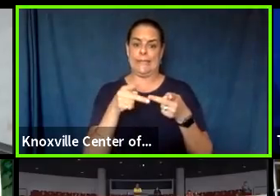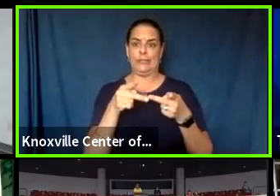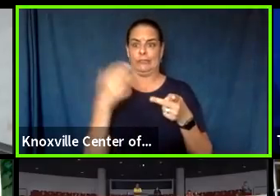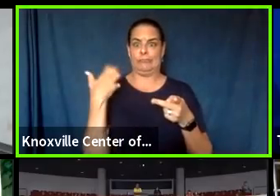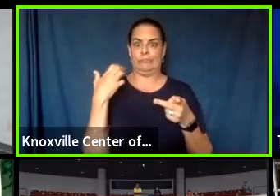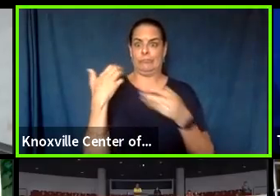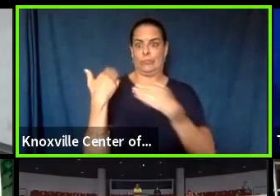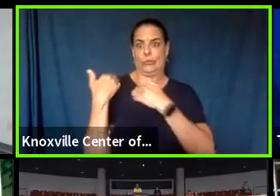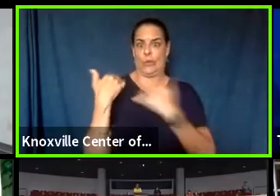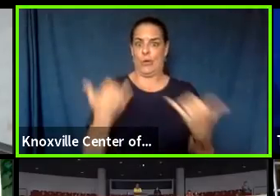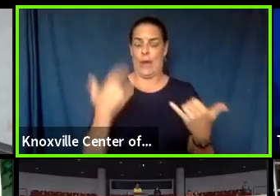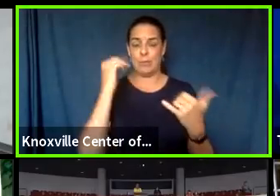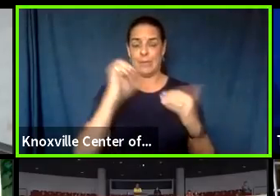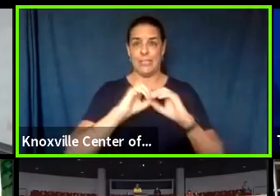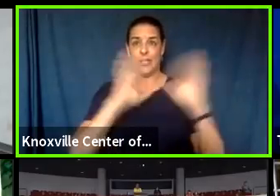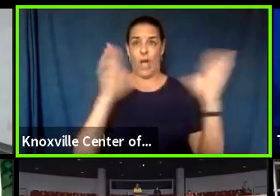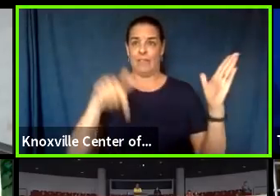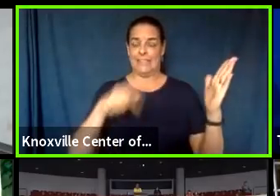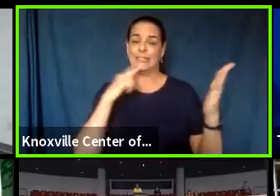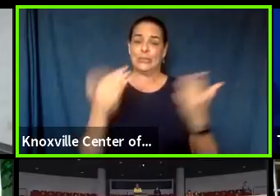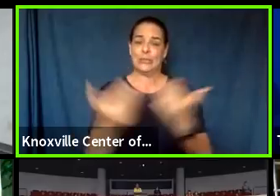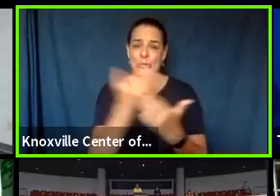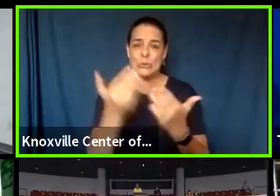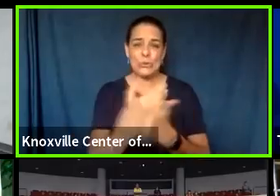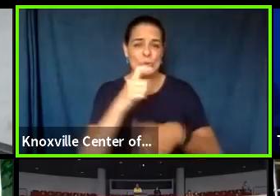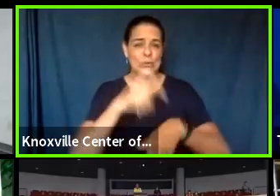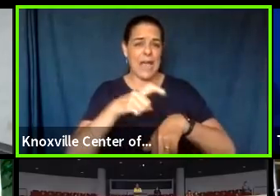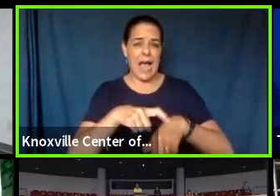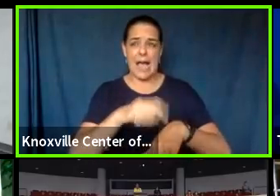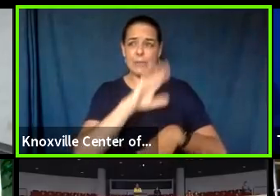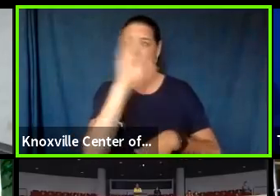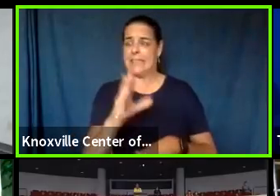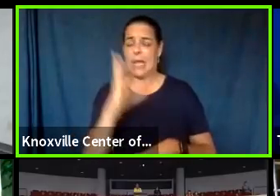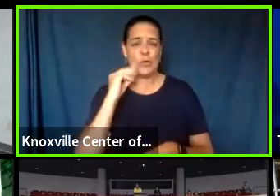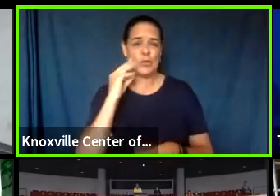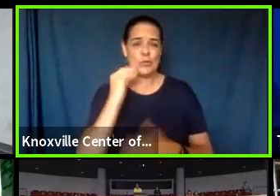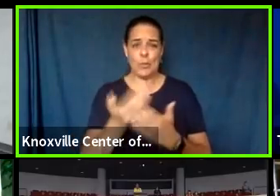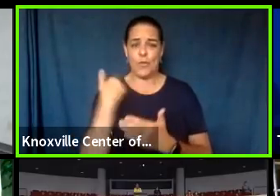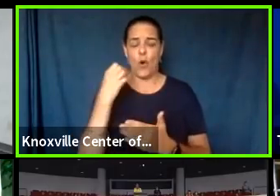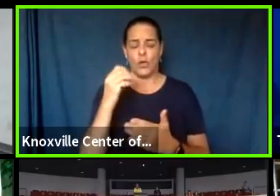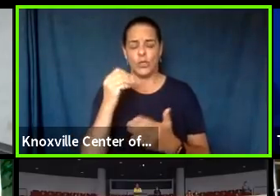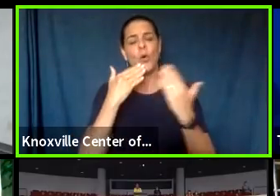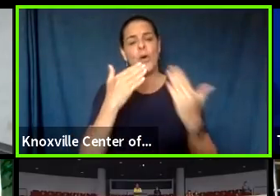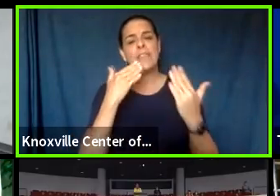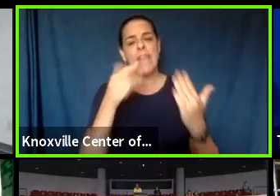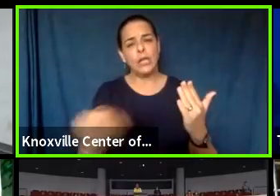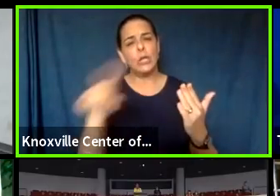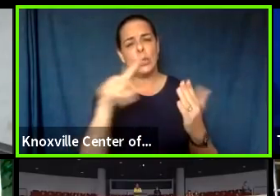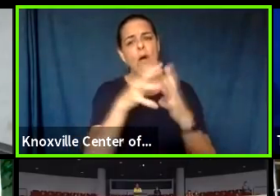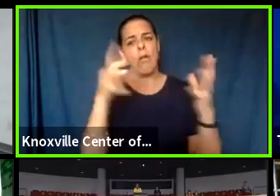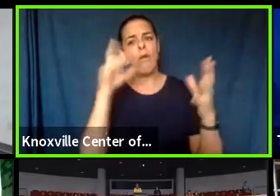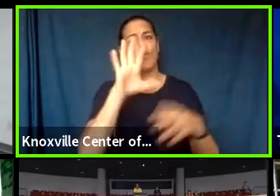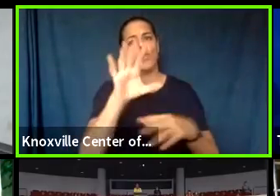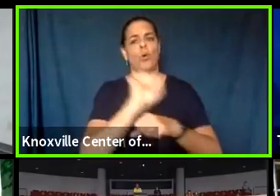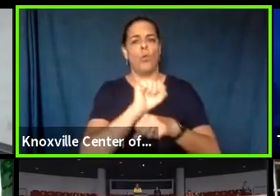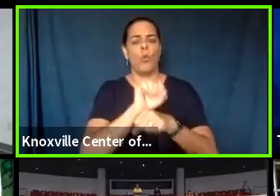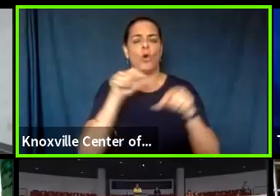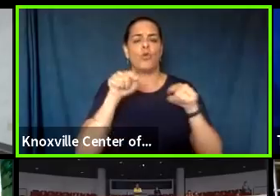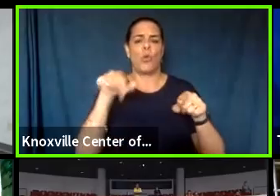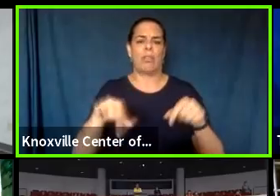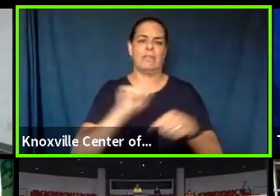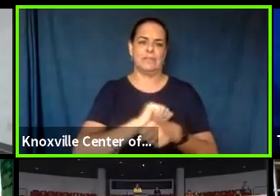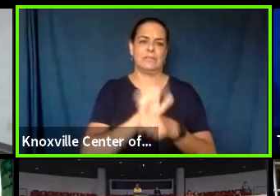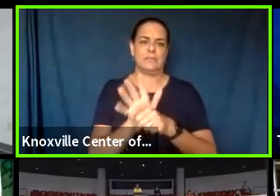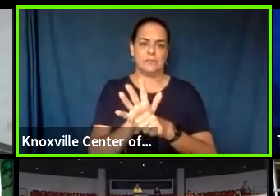in unprecedented and uncharted territory. So thank you very, very much for your diligence on this pandemic. I would